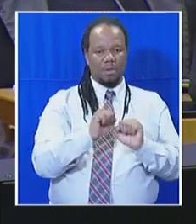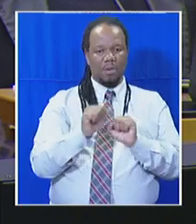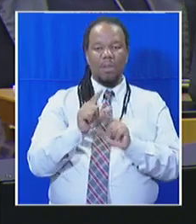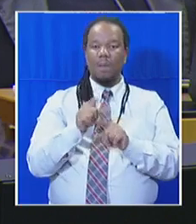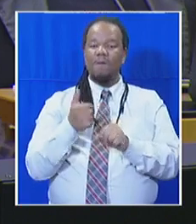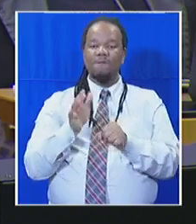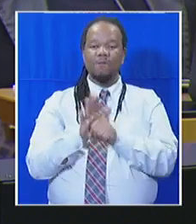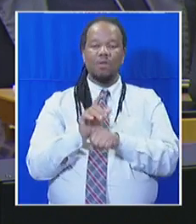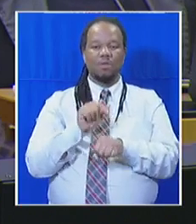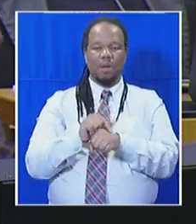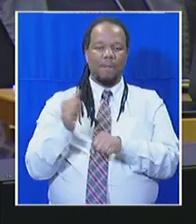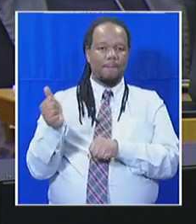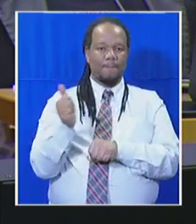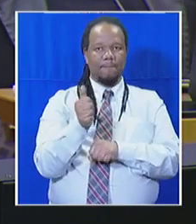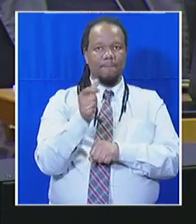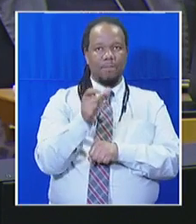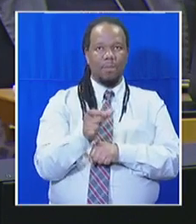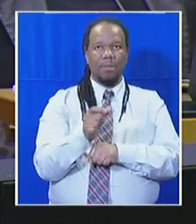full-time